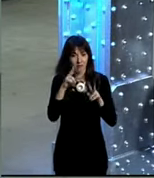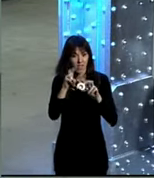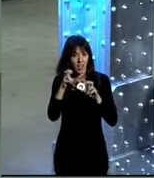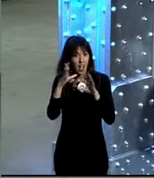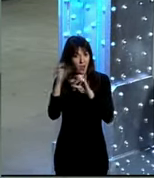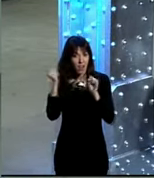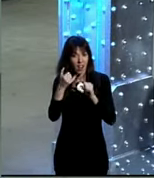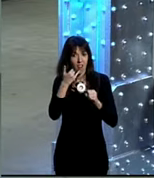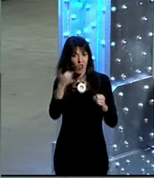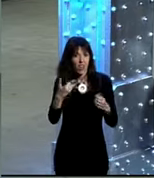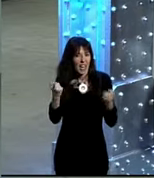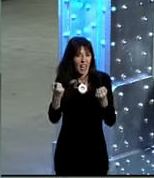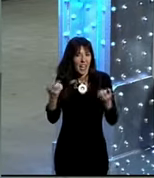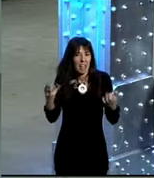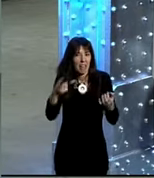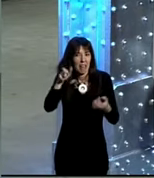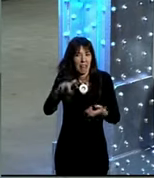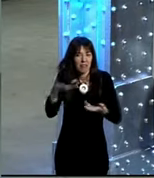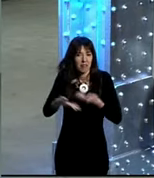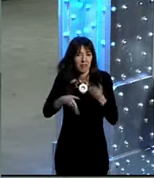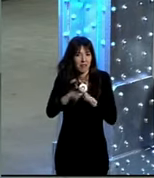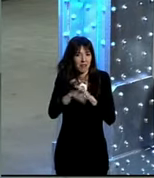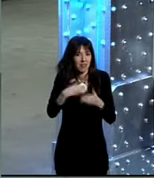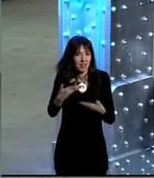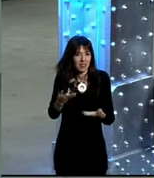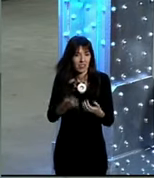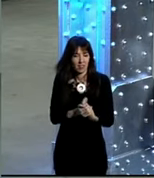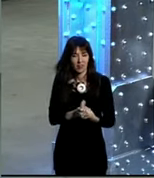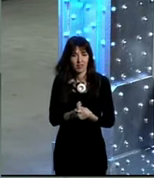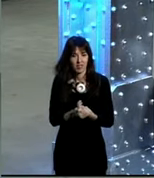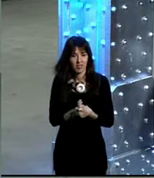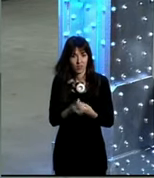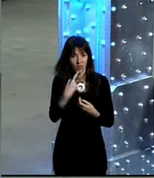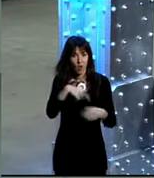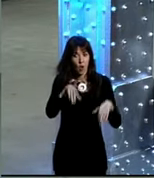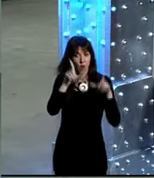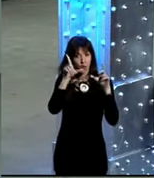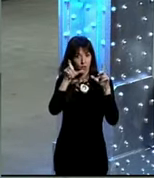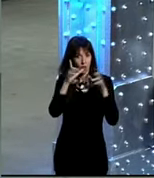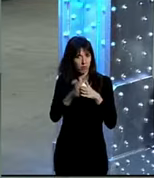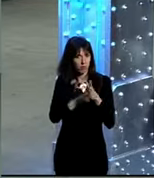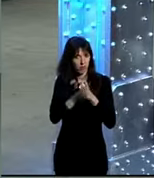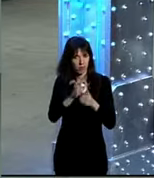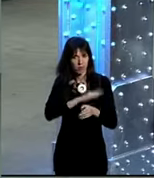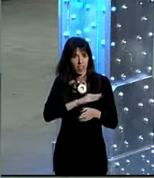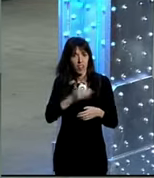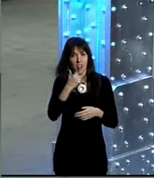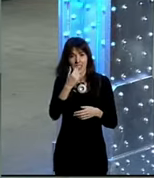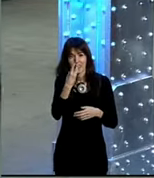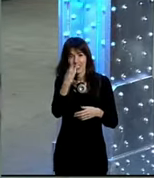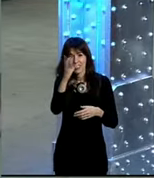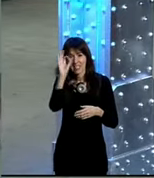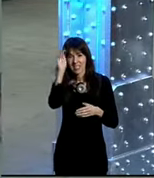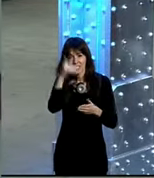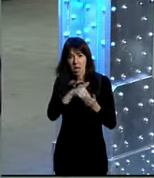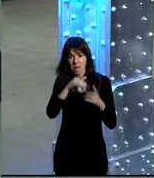20 videos. Our photographer was quite eager, so 30,000 photos. 300 updates on social media. We had I